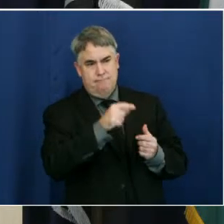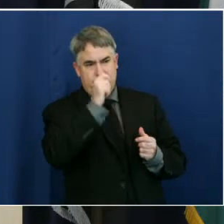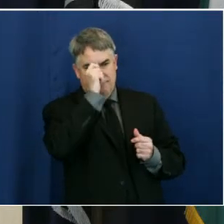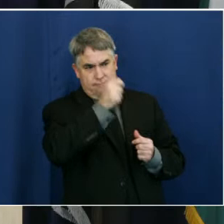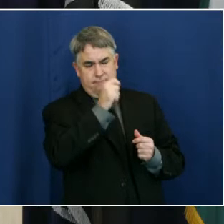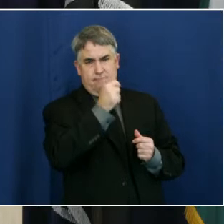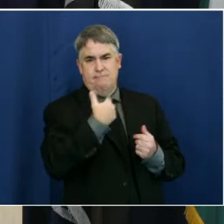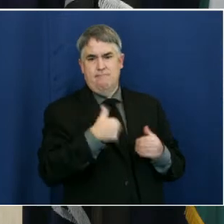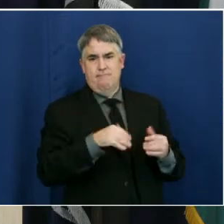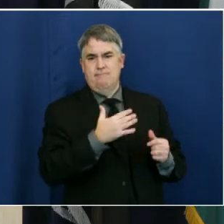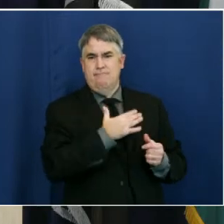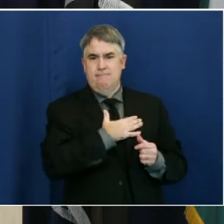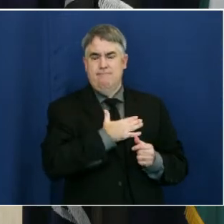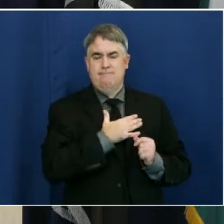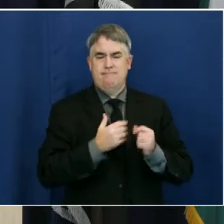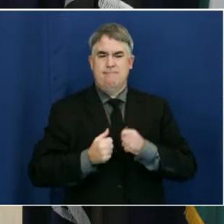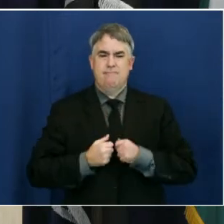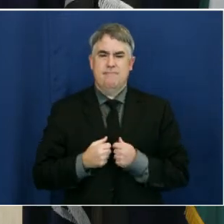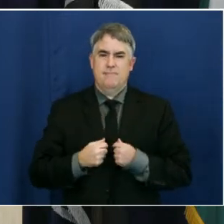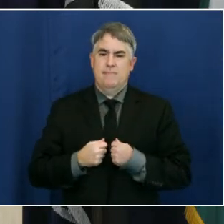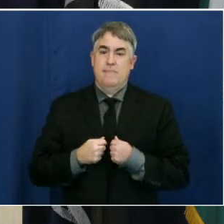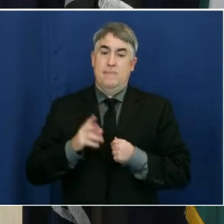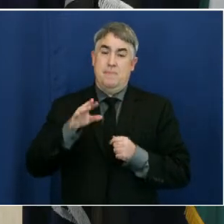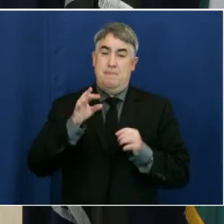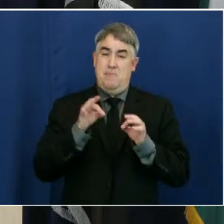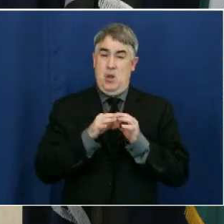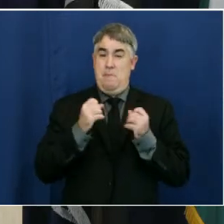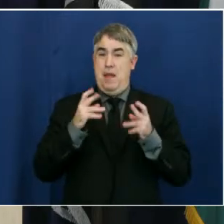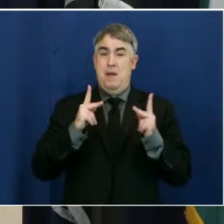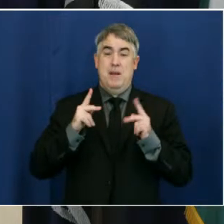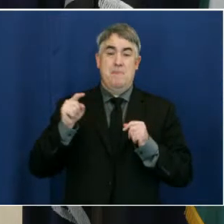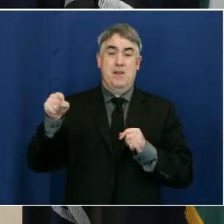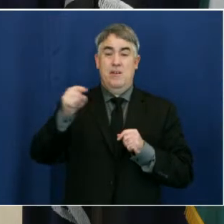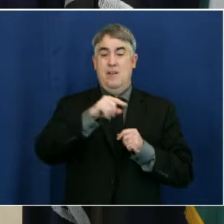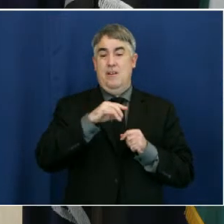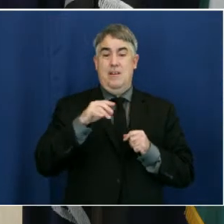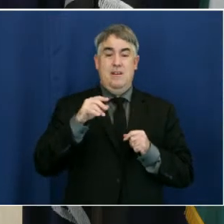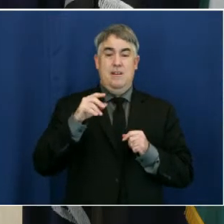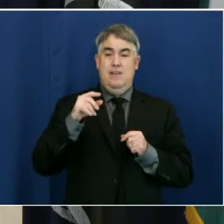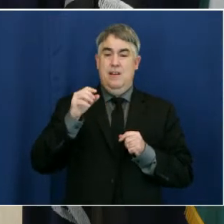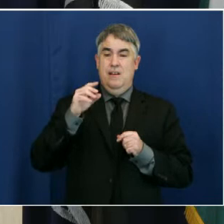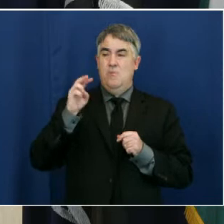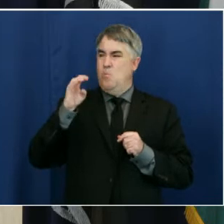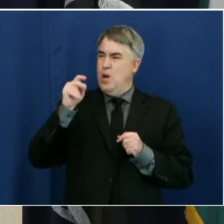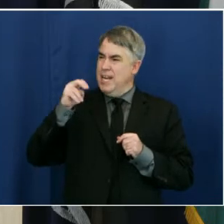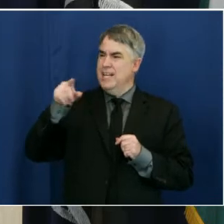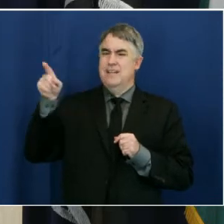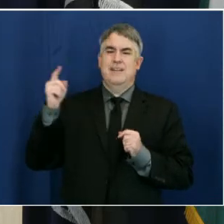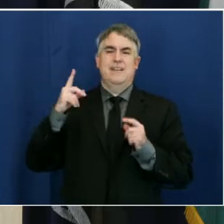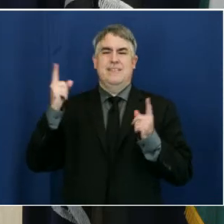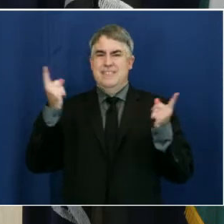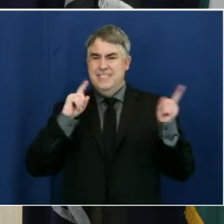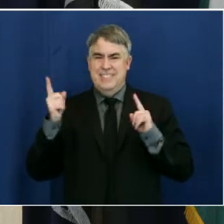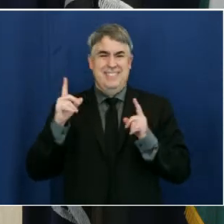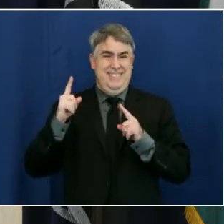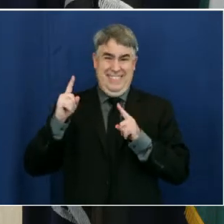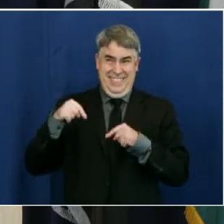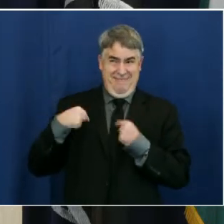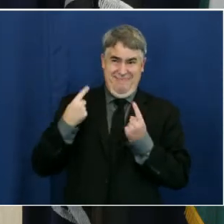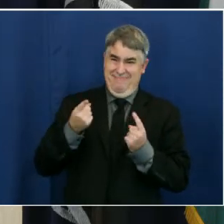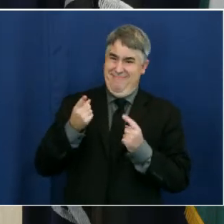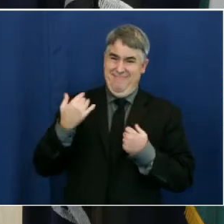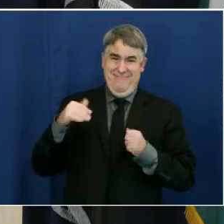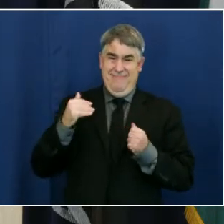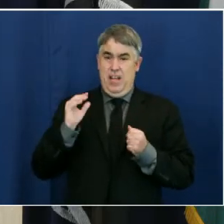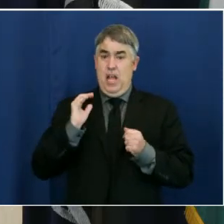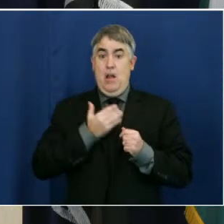that you never see or hear from. That literally work around the clock. It's ever changing, it's dynamic, guidance changes, rules changes, and you know, we're